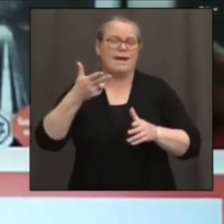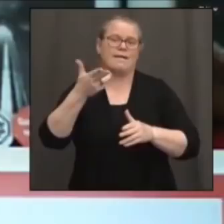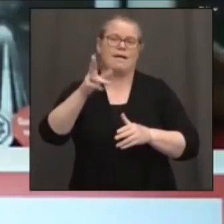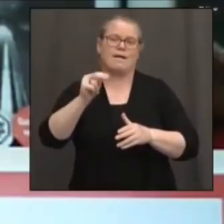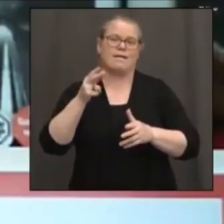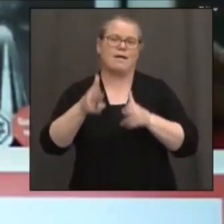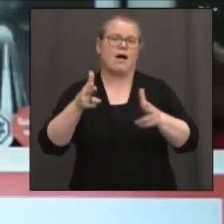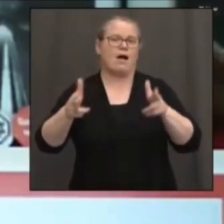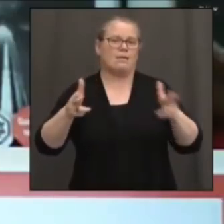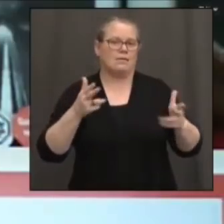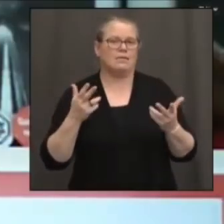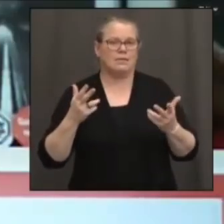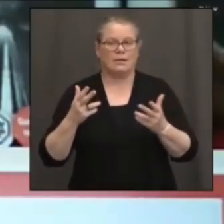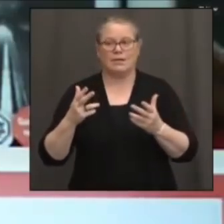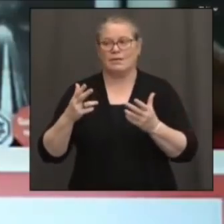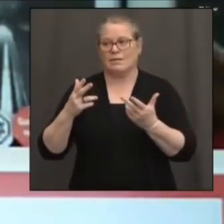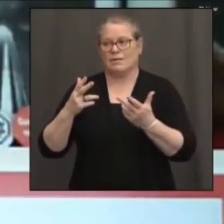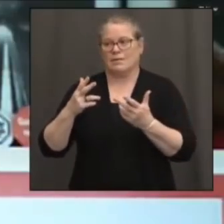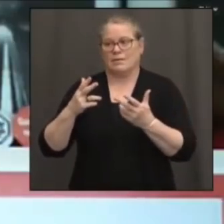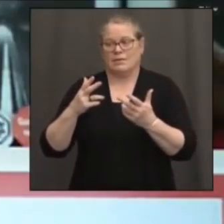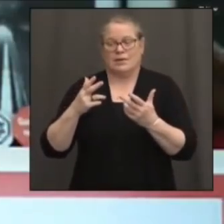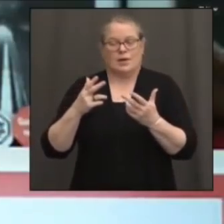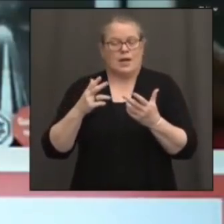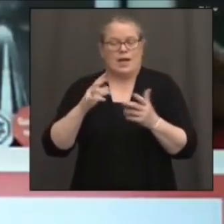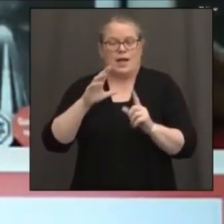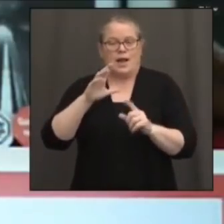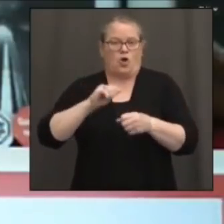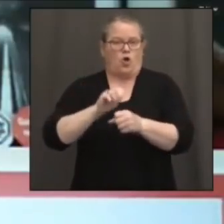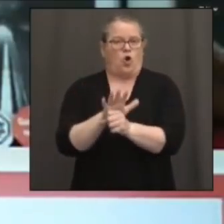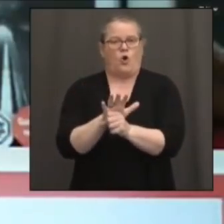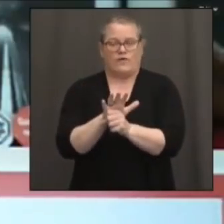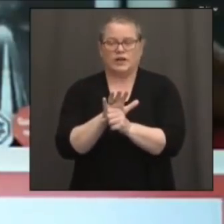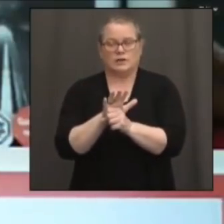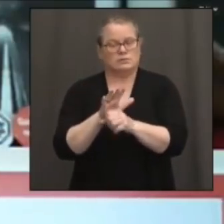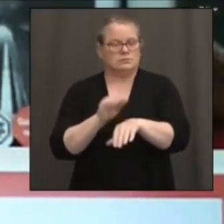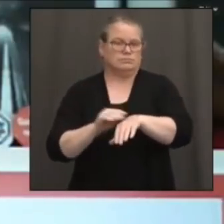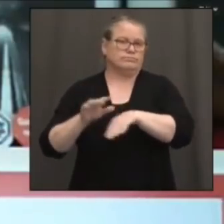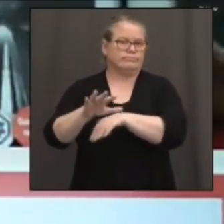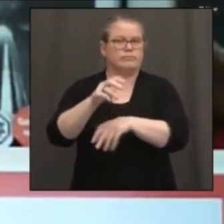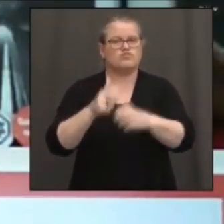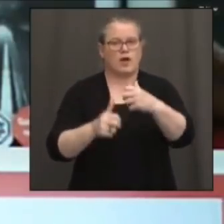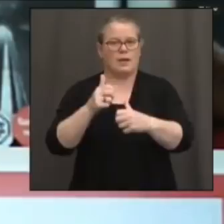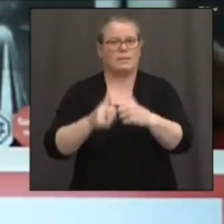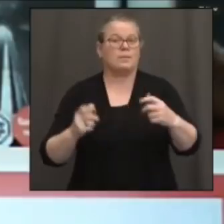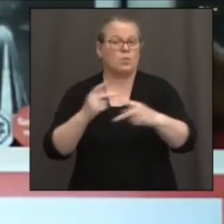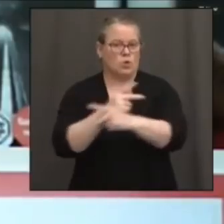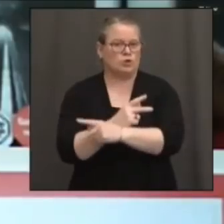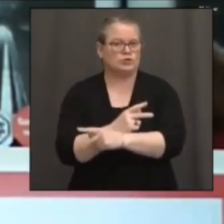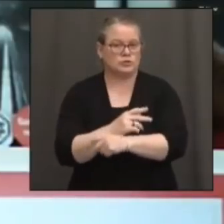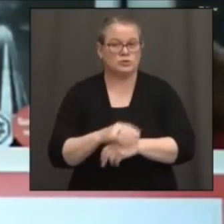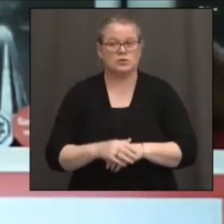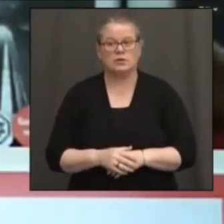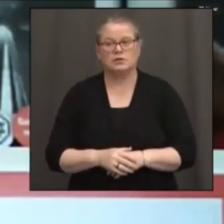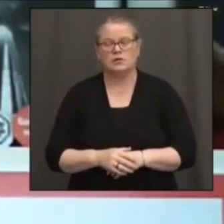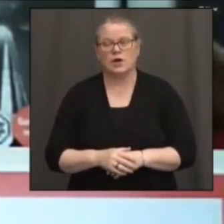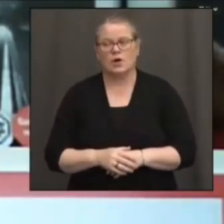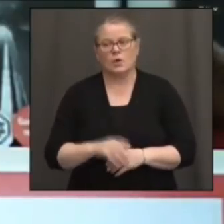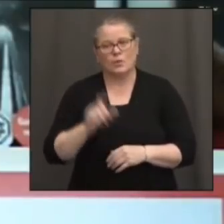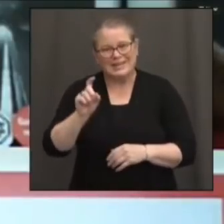the COVID pandemic has only made this problem worse. So there is an urgent need to put more resources